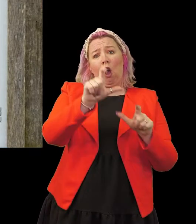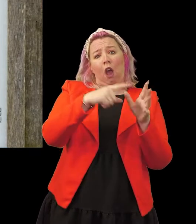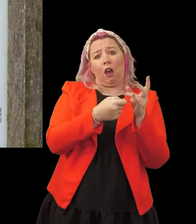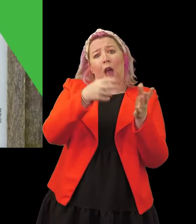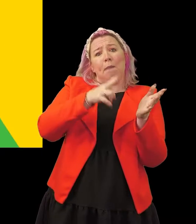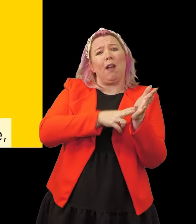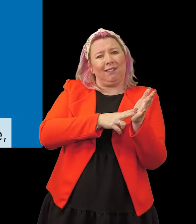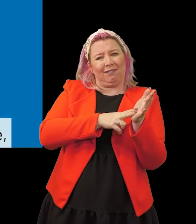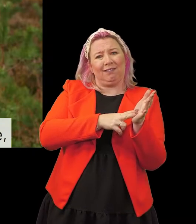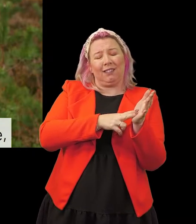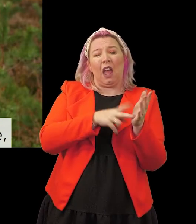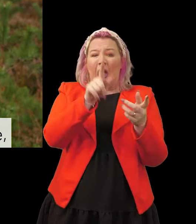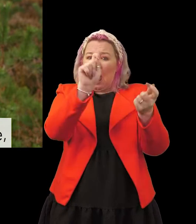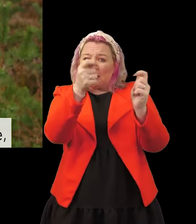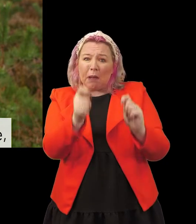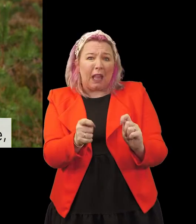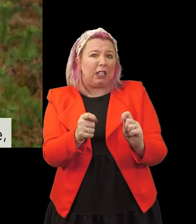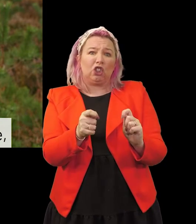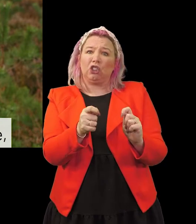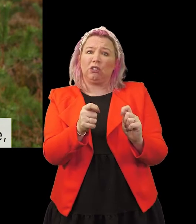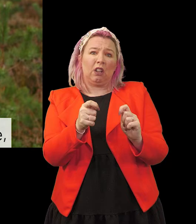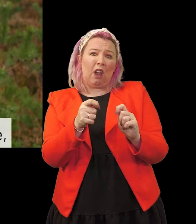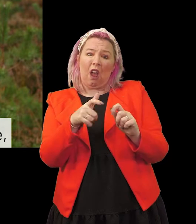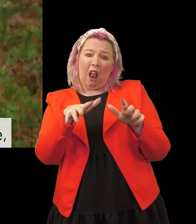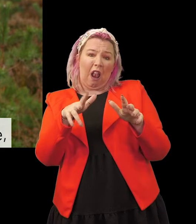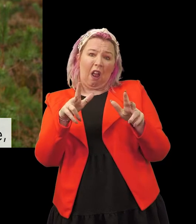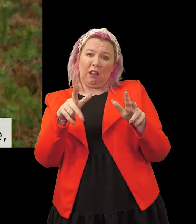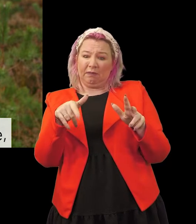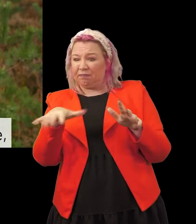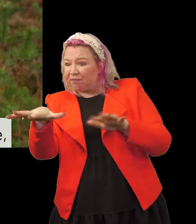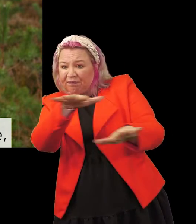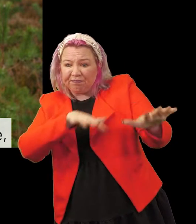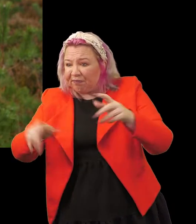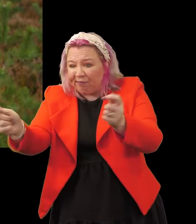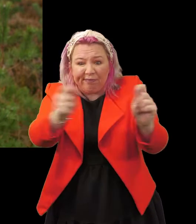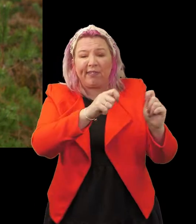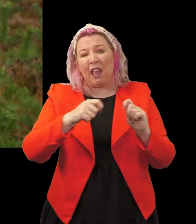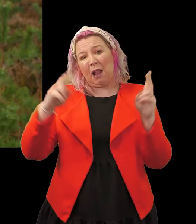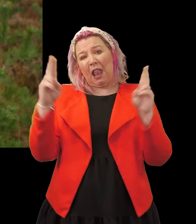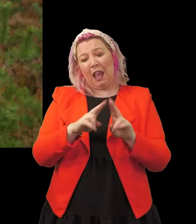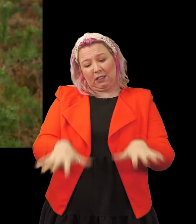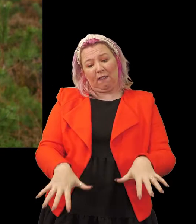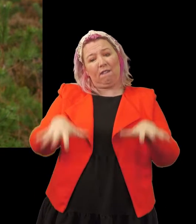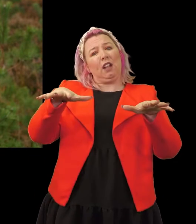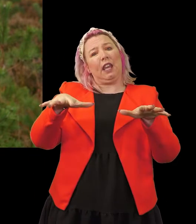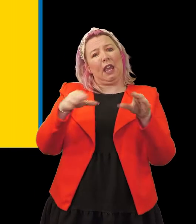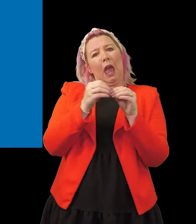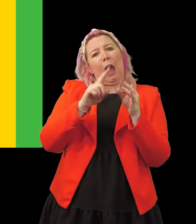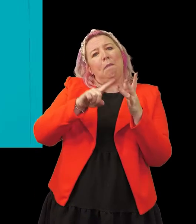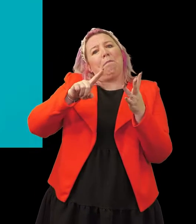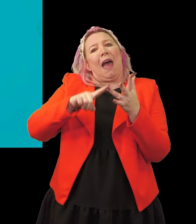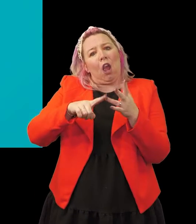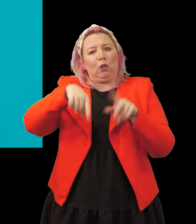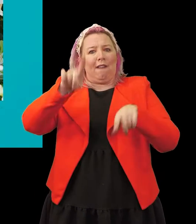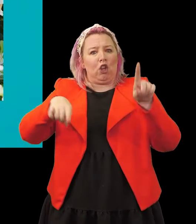mitigation purposes, but also adaptation in the form of reducing flooding, for example, and increasing biodiversity as well.